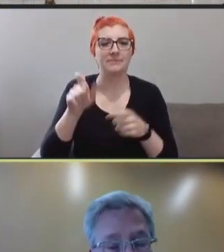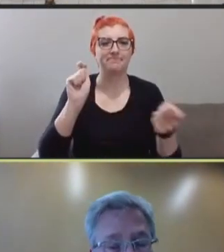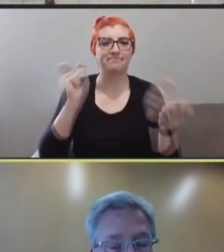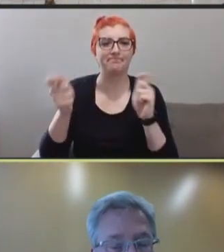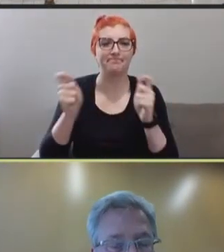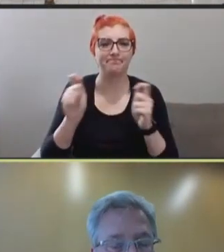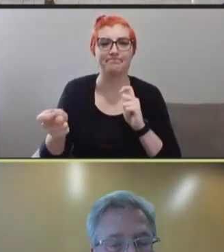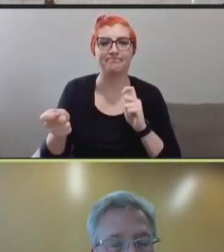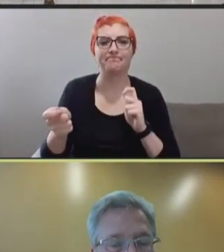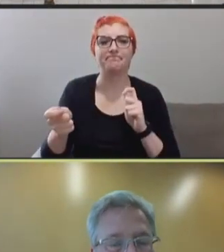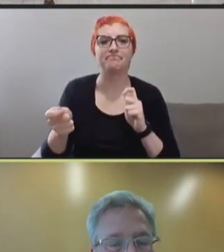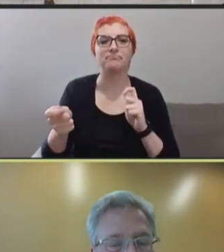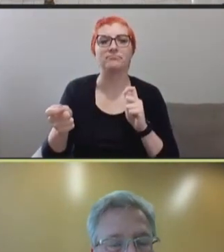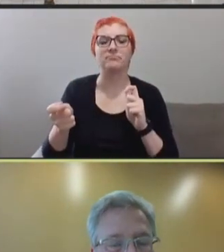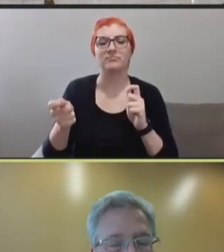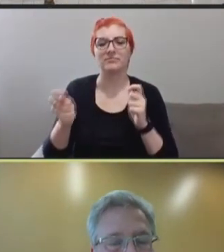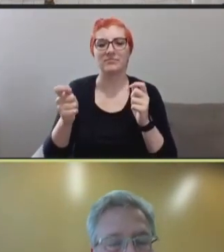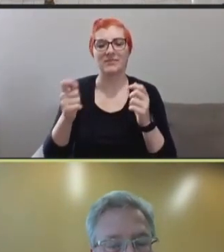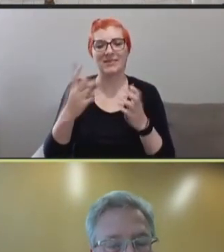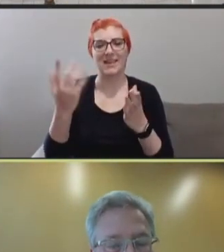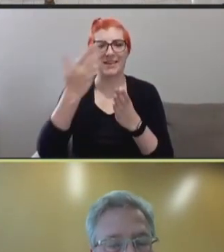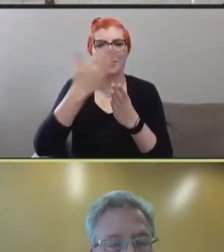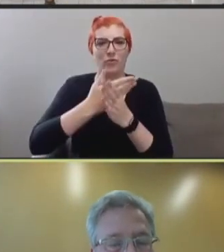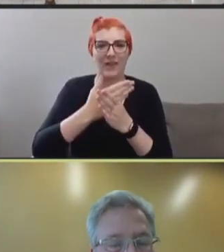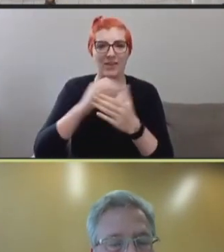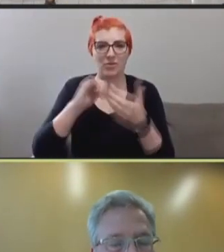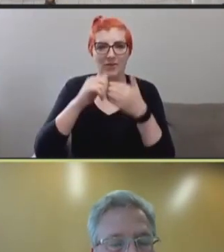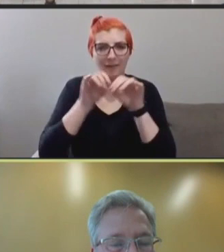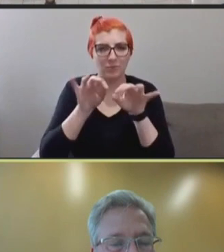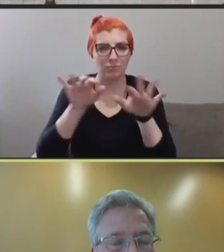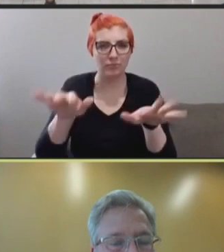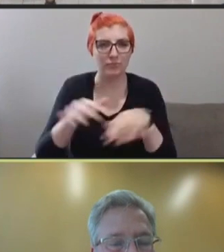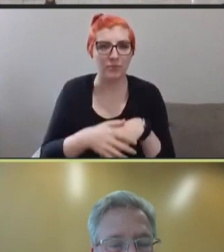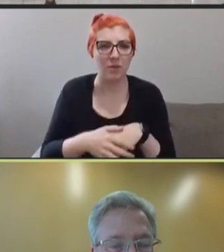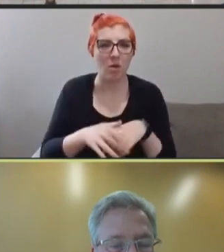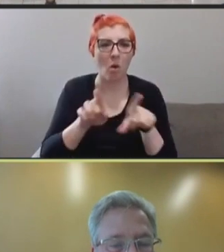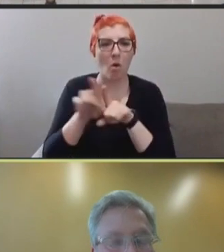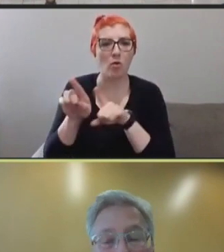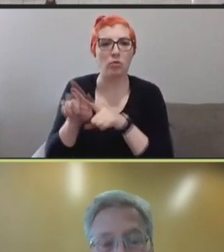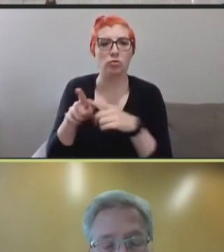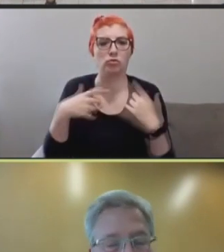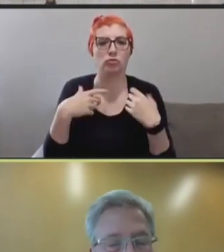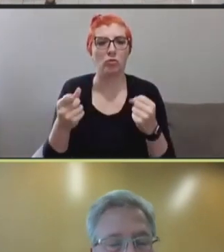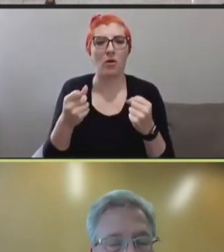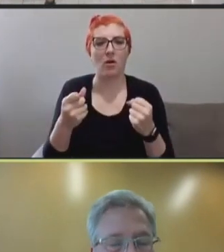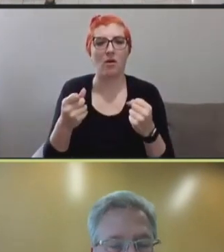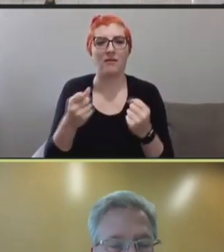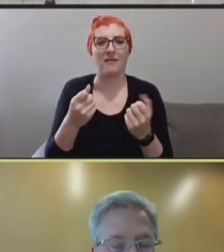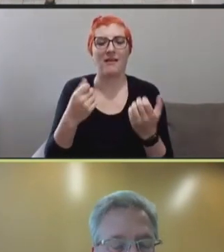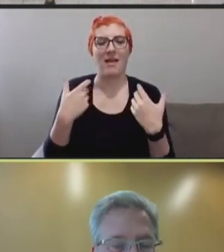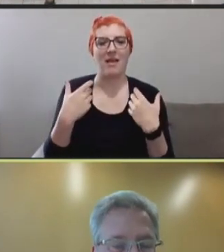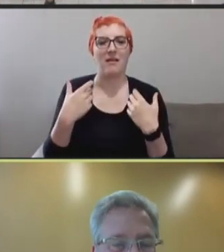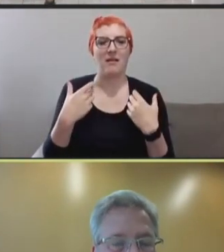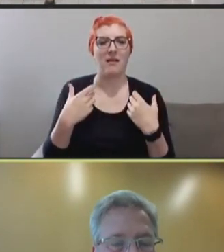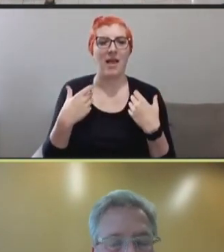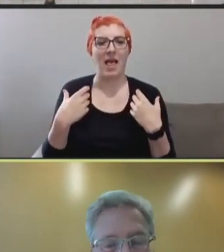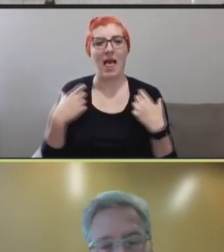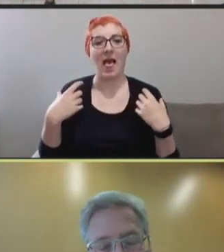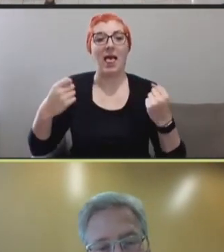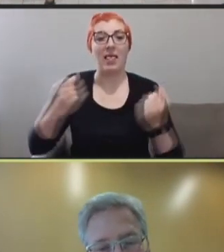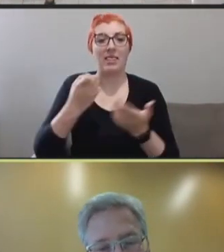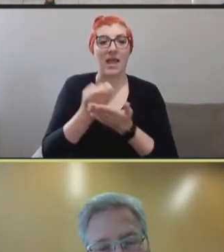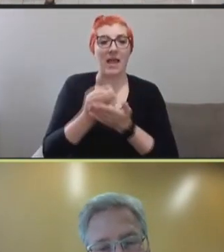interventions and also developing stronger health economic case for vaccination programs,